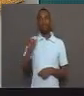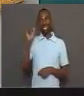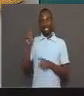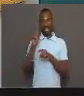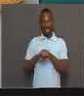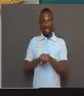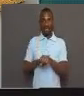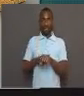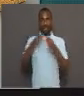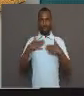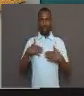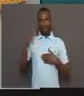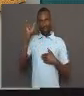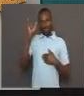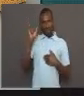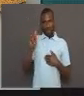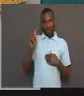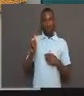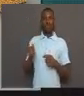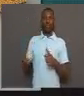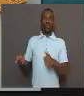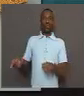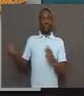returns to its original shape.